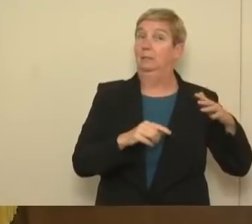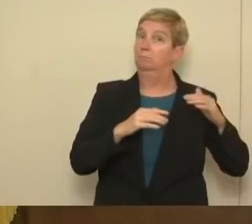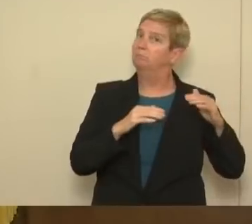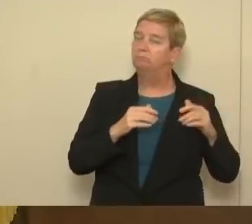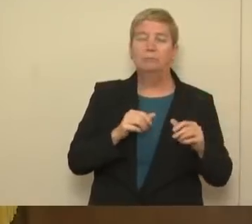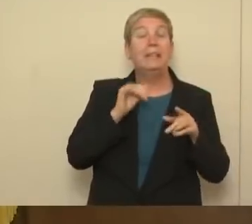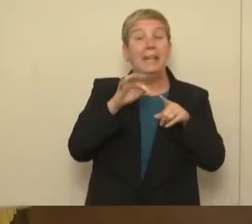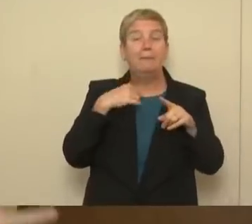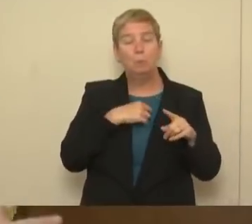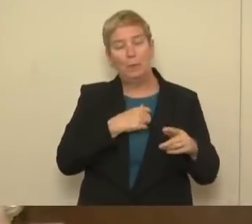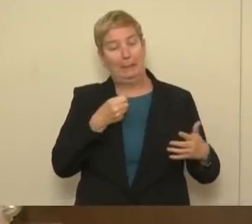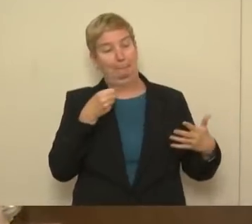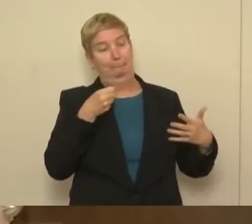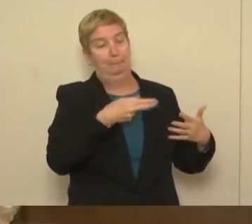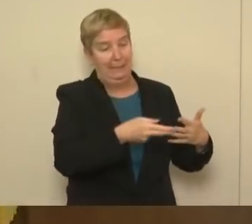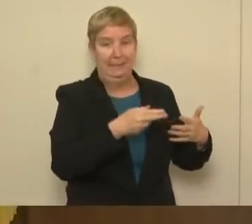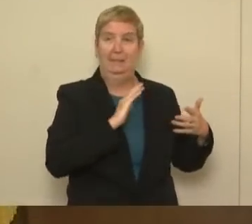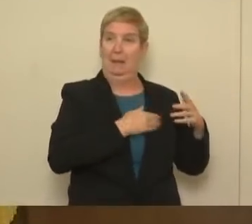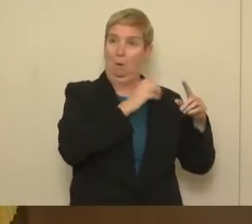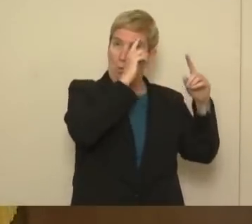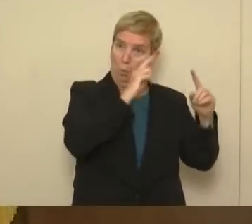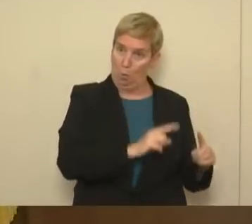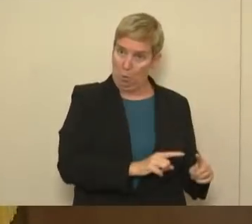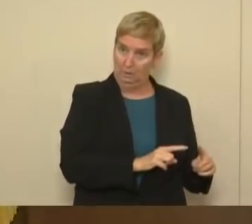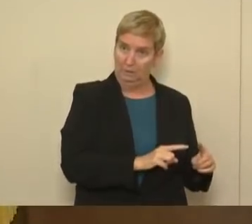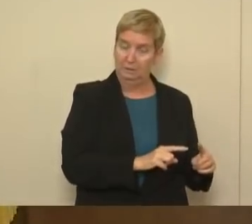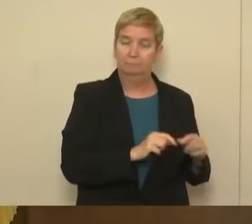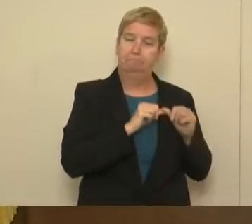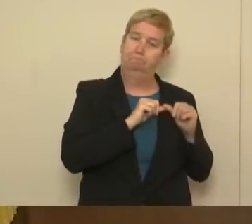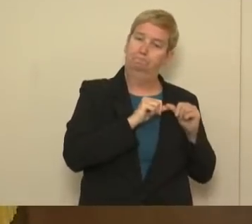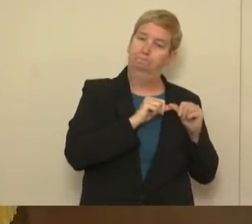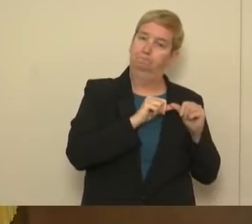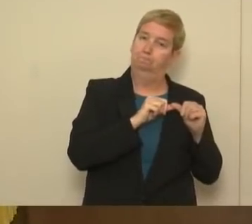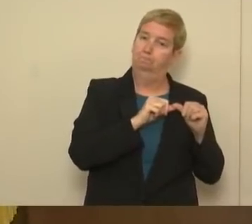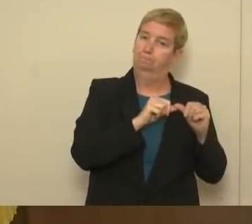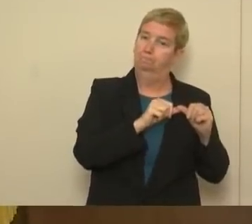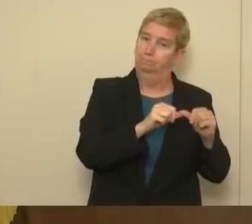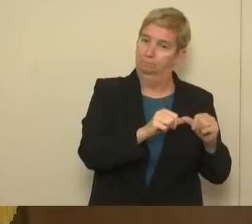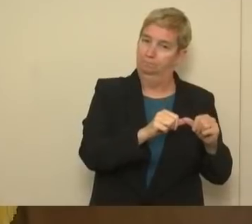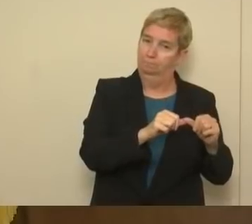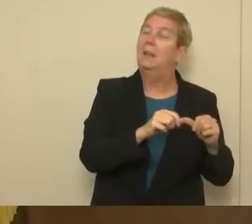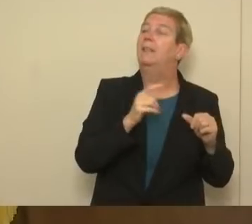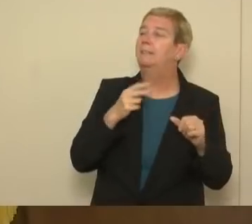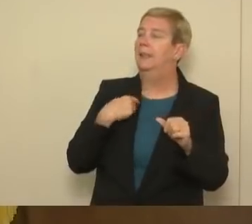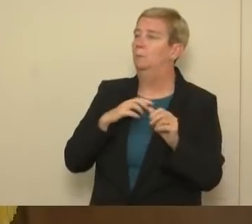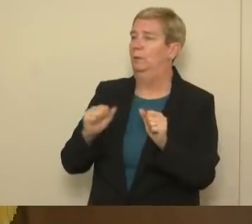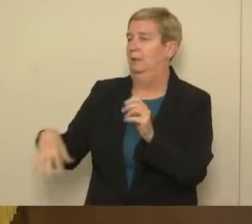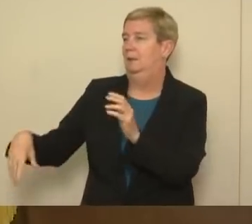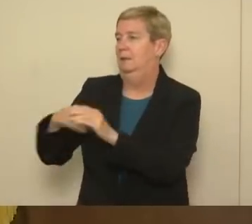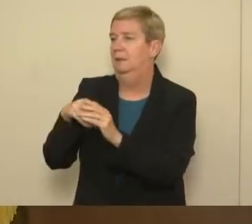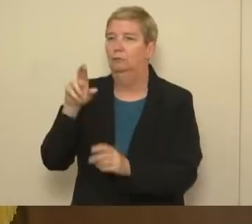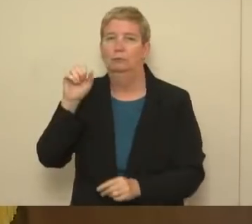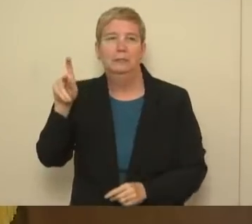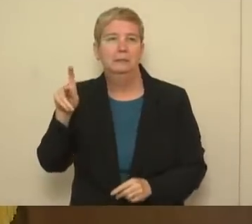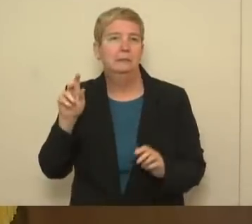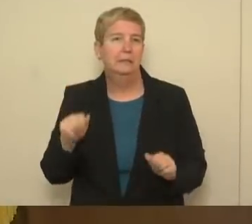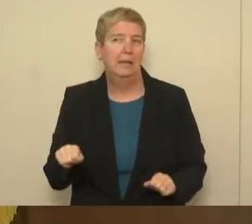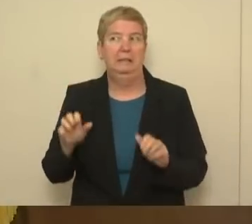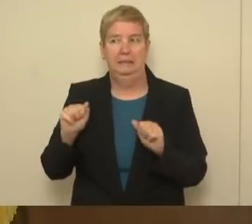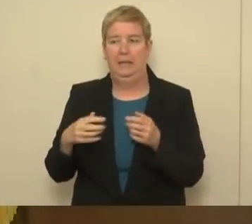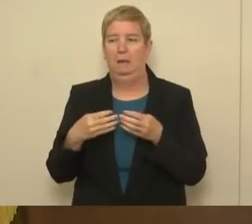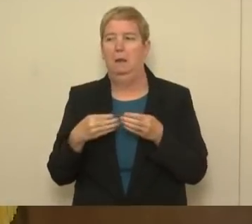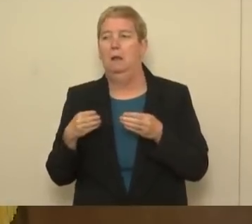If we do better than our gating criteria, I know that we can actually add more risk. I mean, that's how